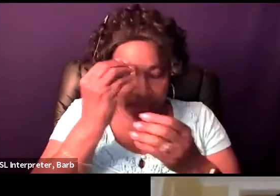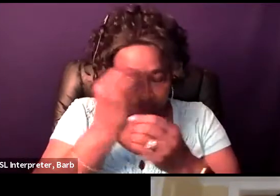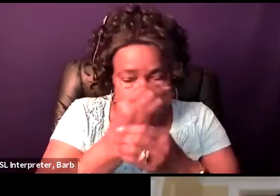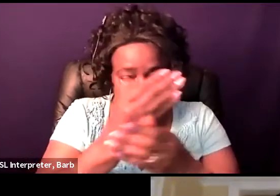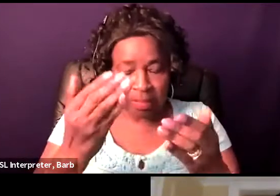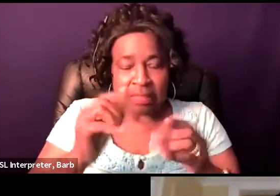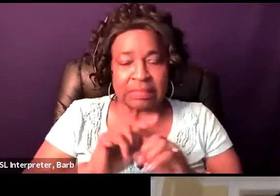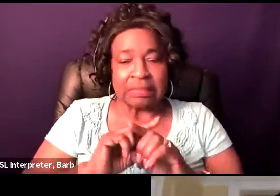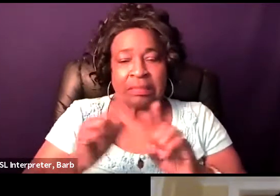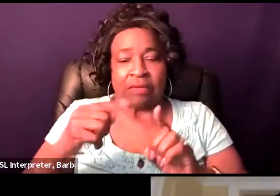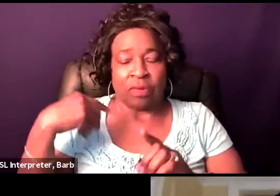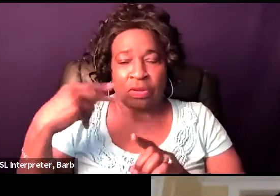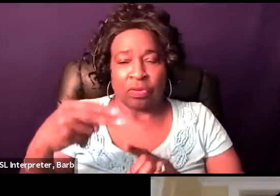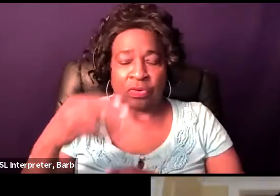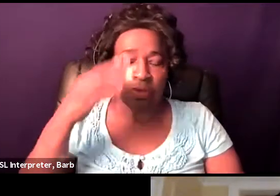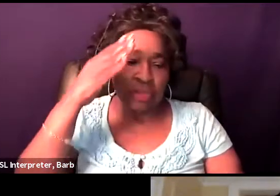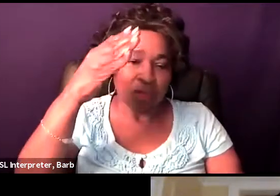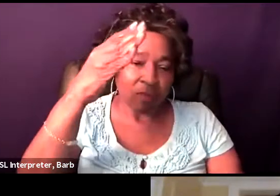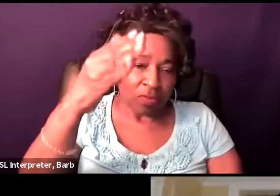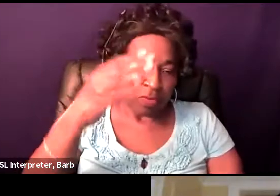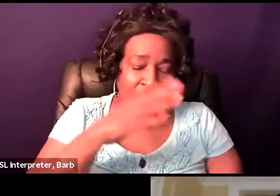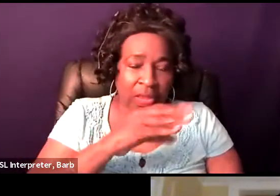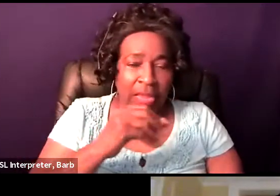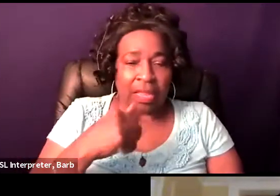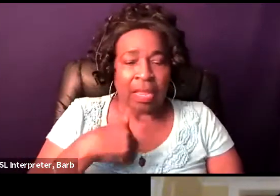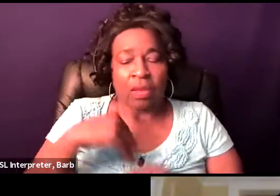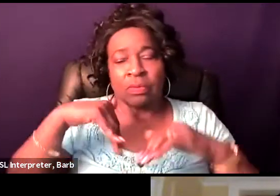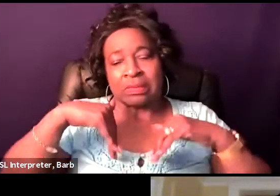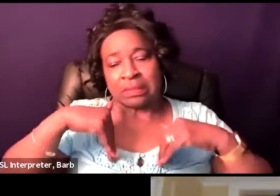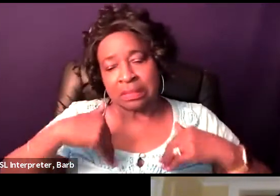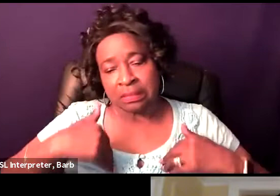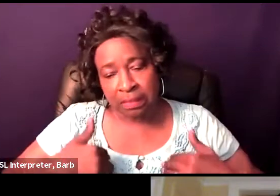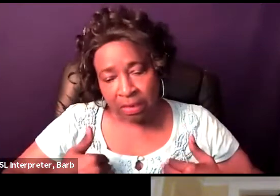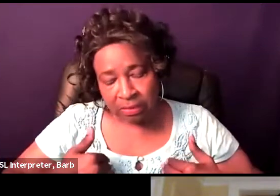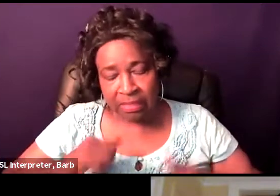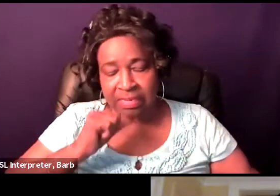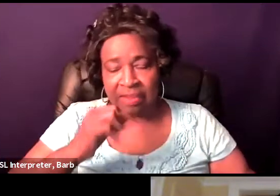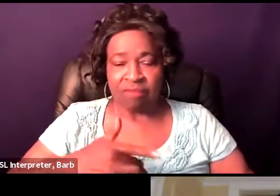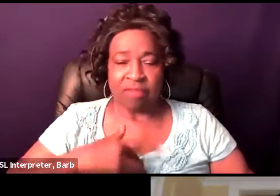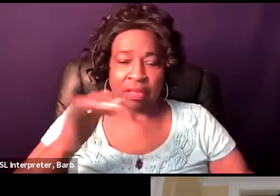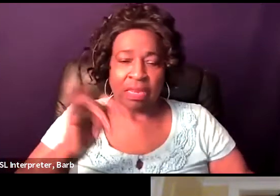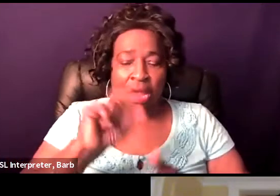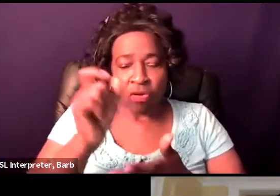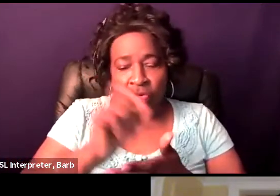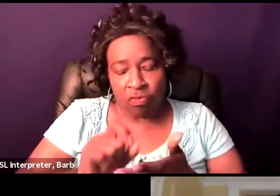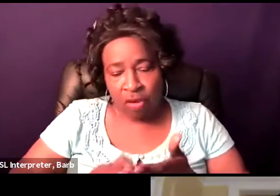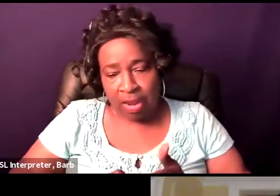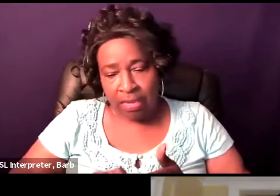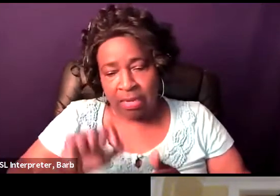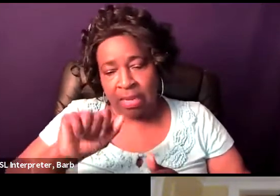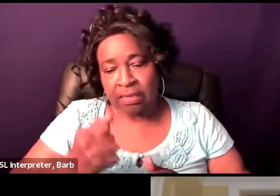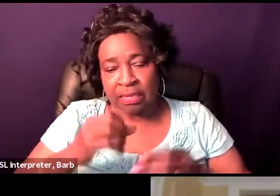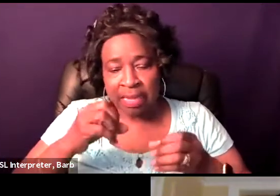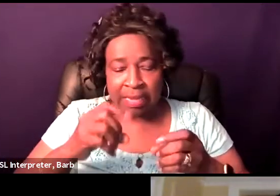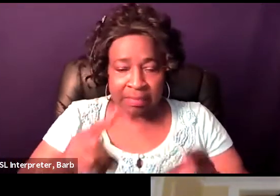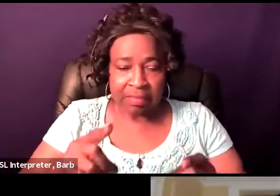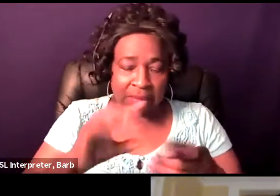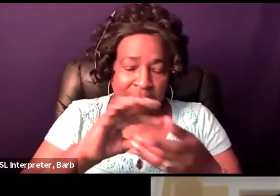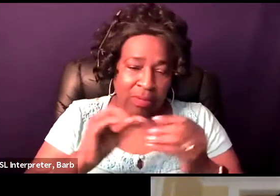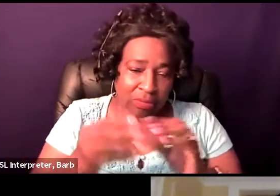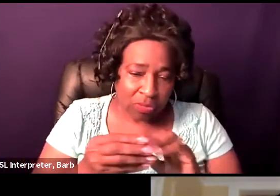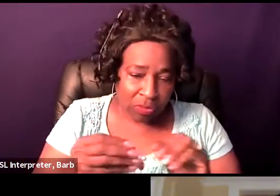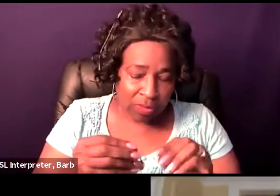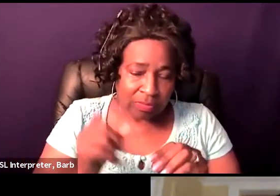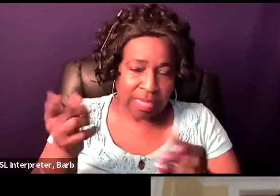future? And I was exhausted and didn't feel like writing another academic essay that we were asked to do for